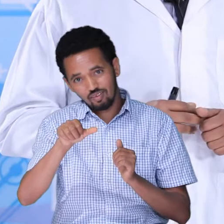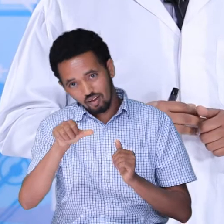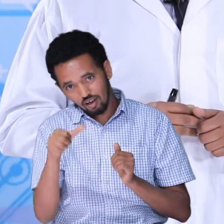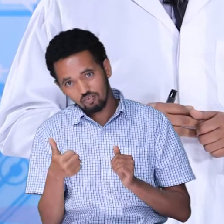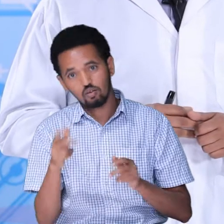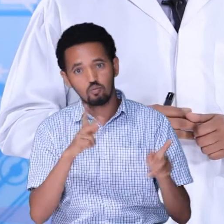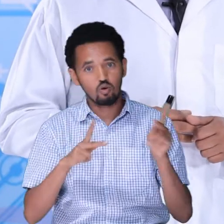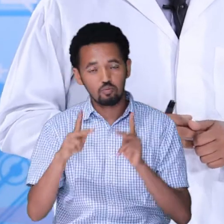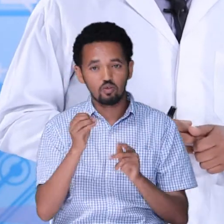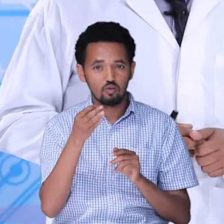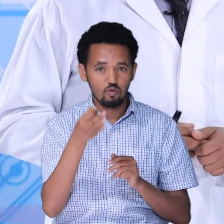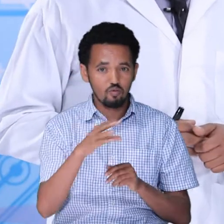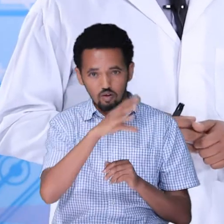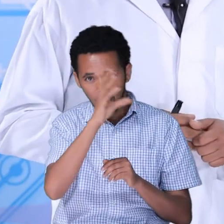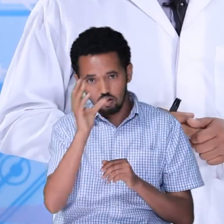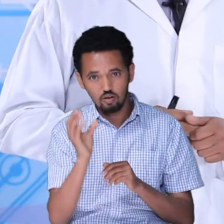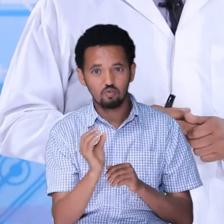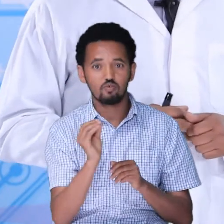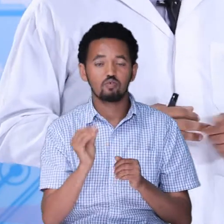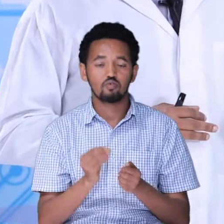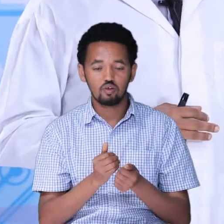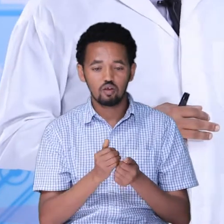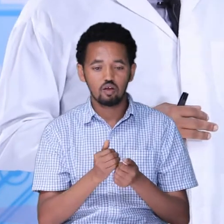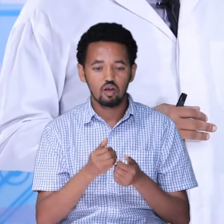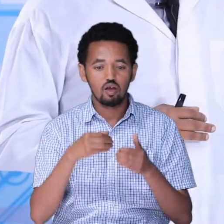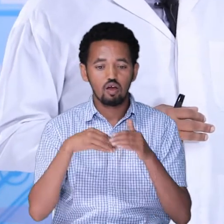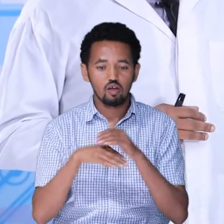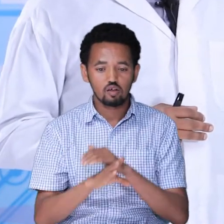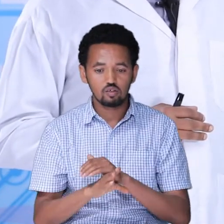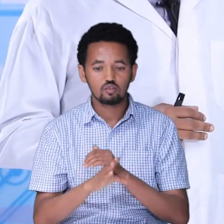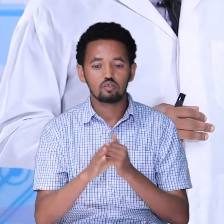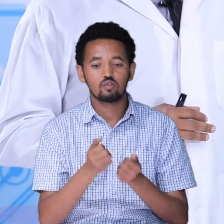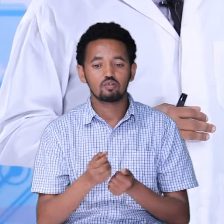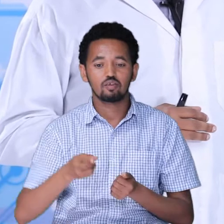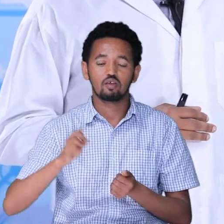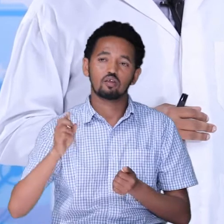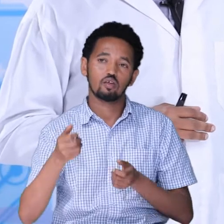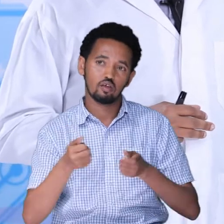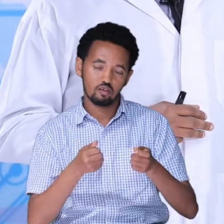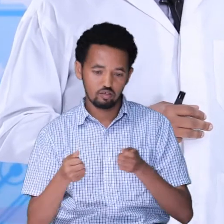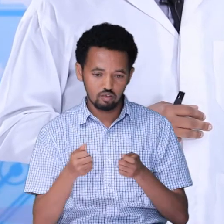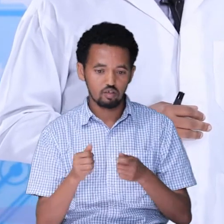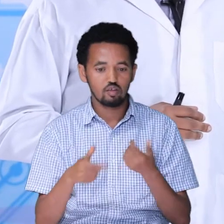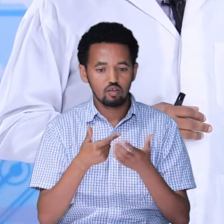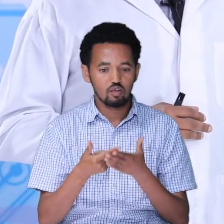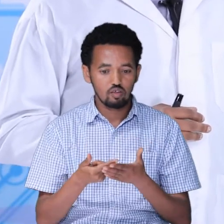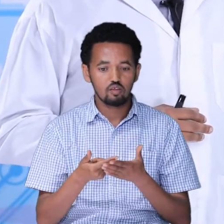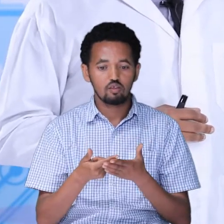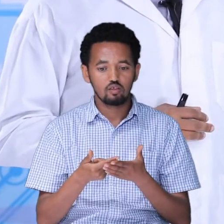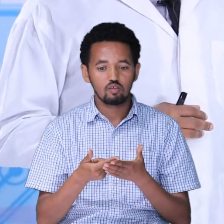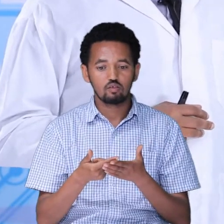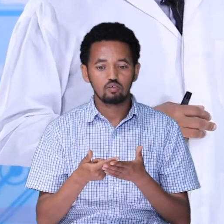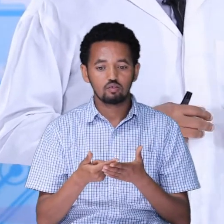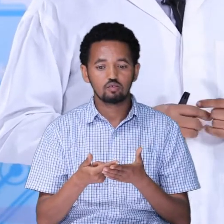other problems of Africa, corruption. Corruption, it was the major problem of African